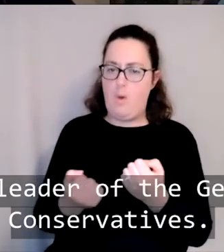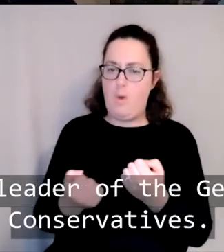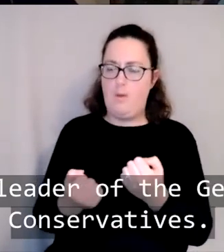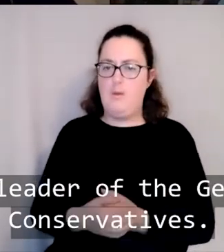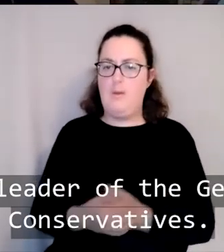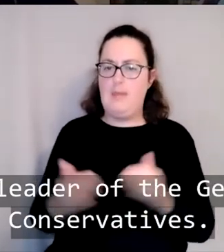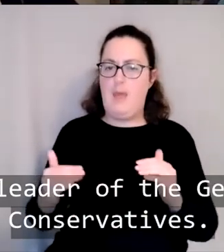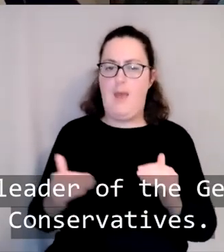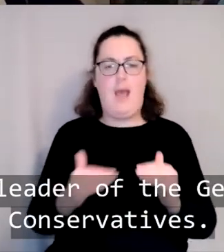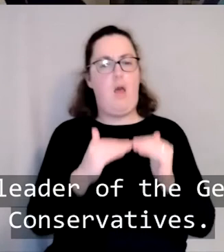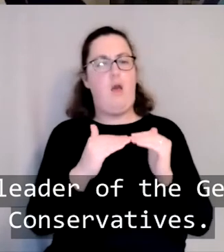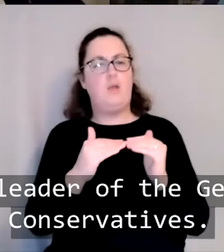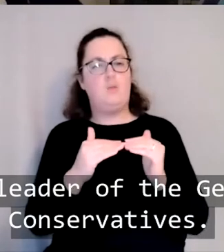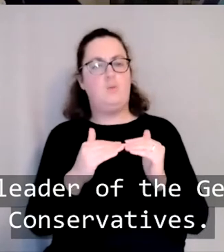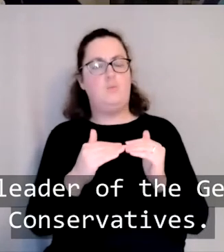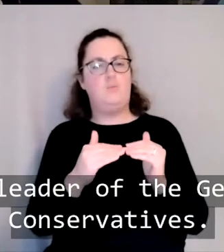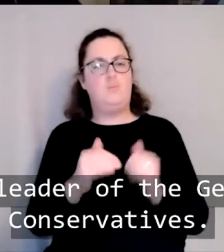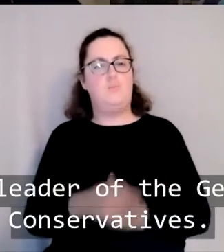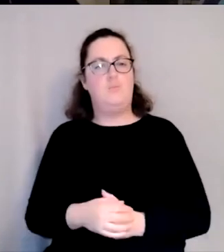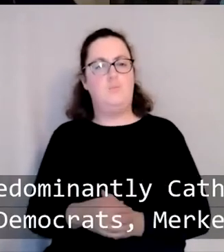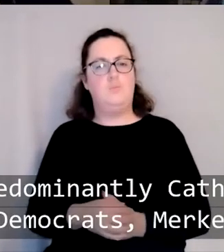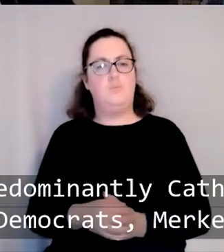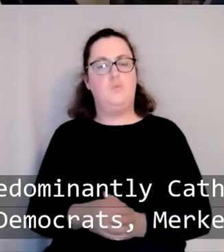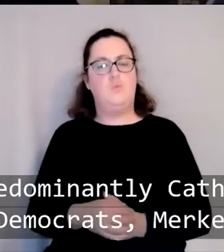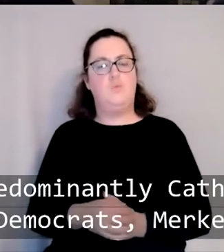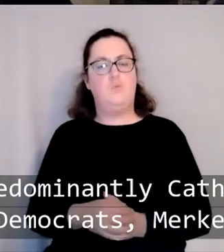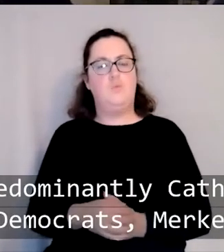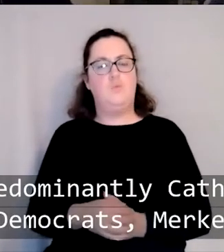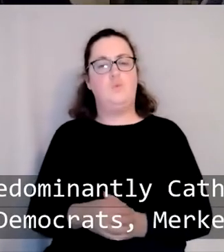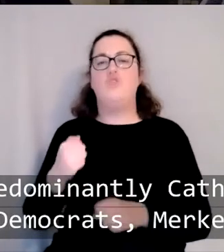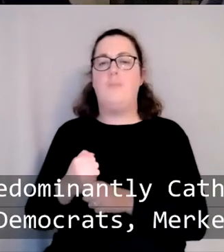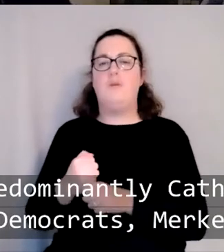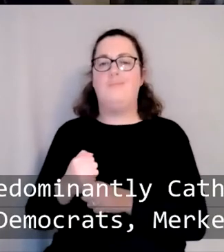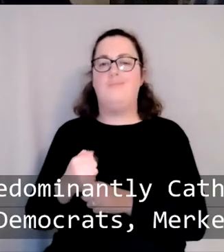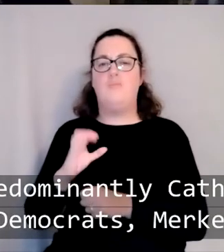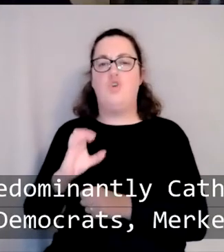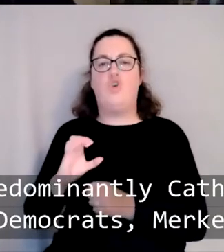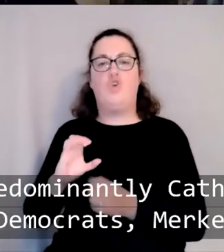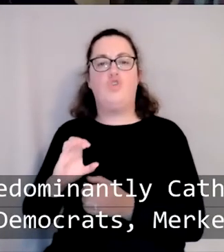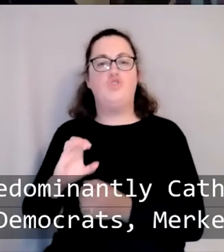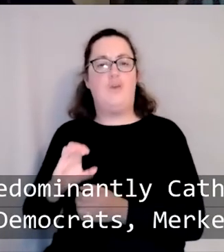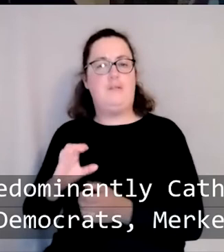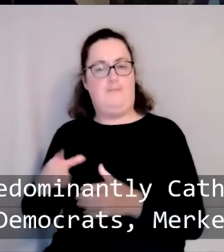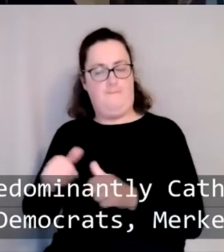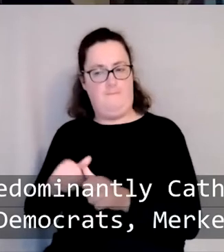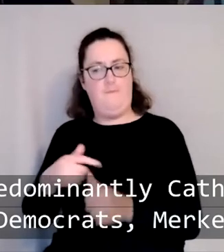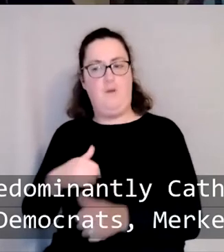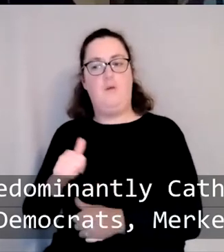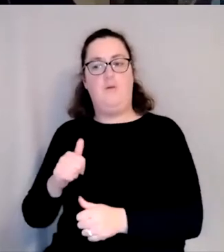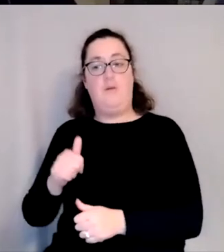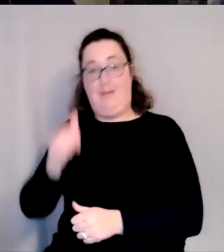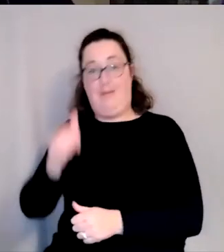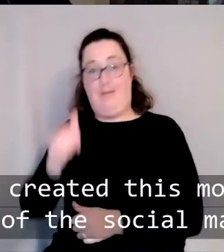the leader of the German conservatives, who was predominantly Catholic, the Christian Democrats, Merkel's